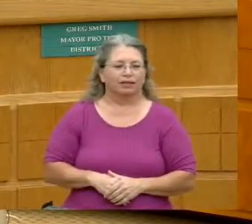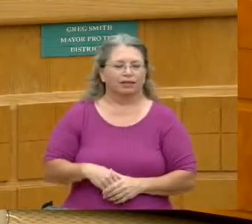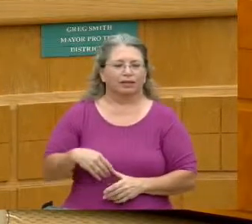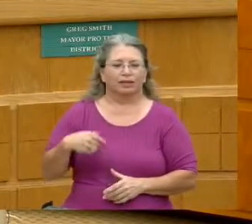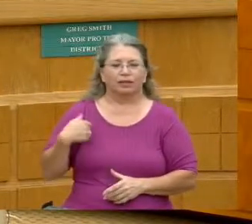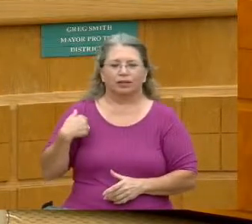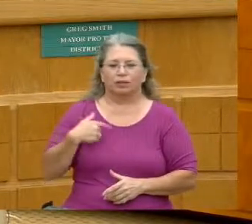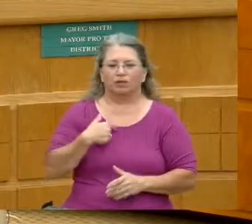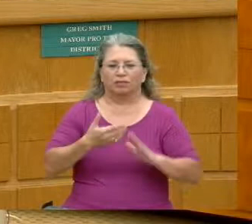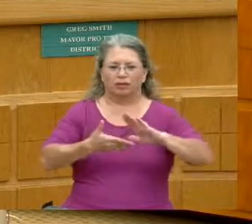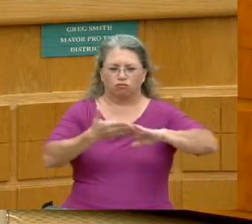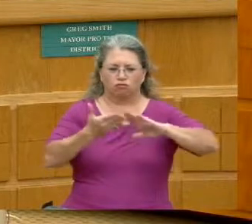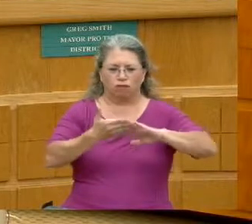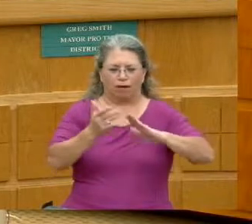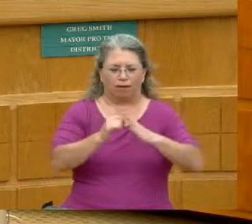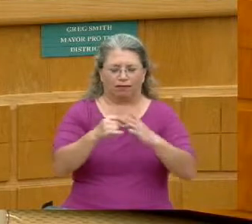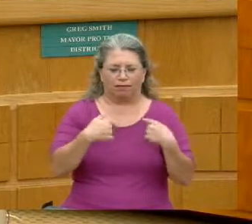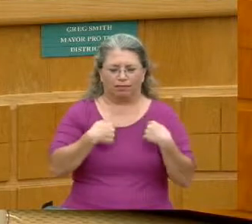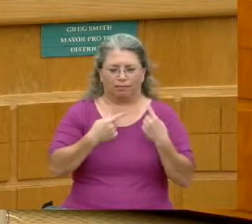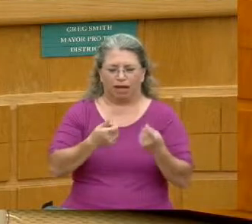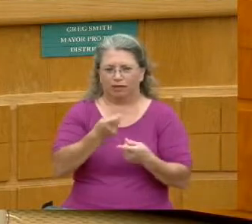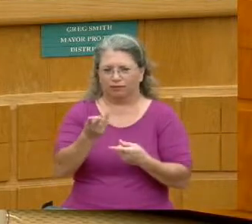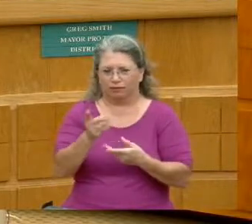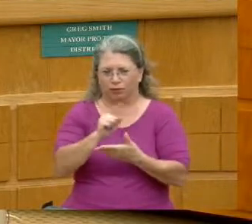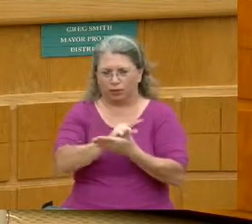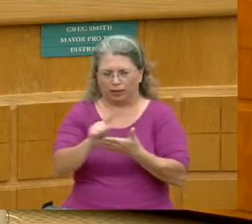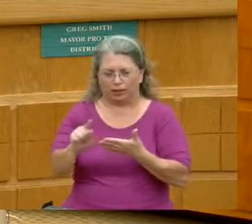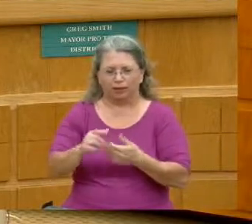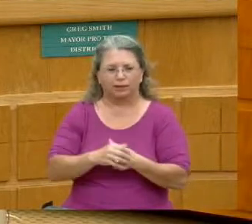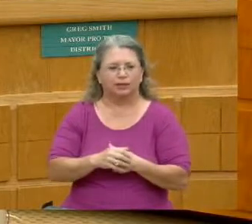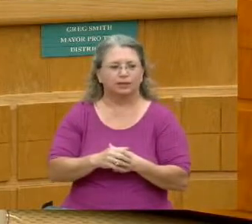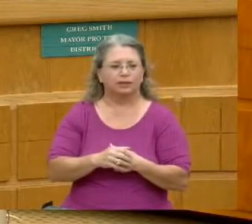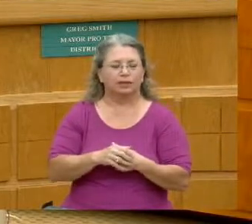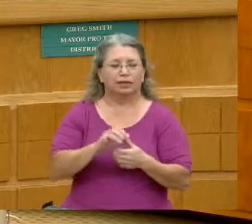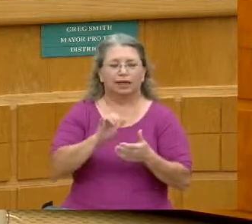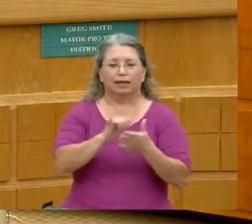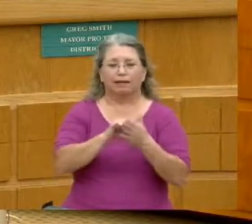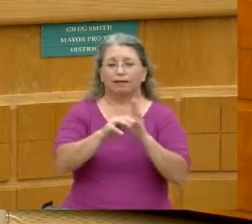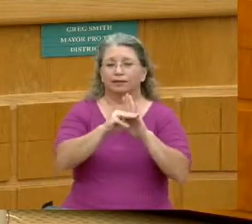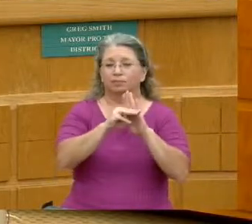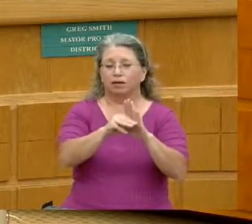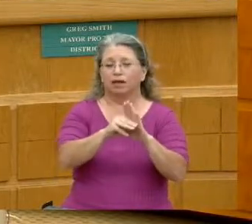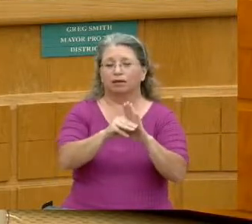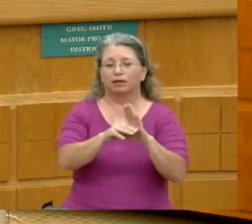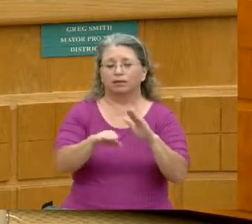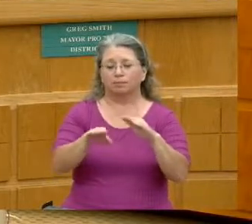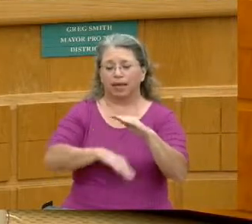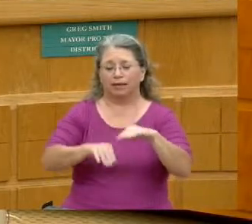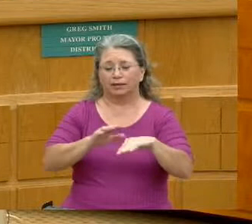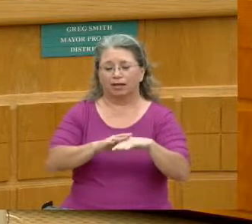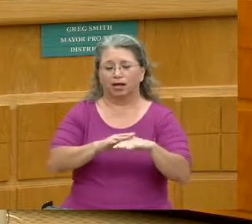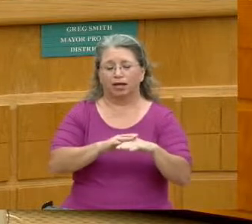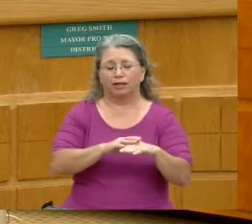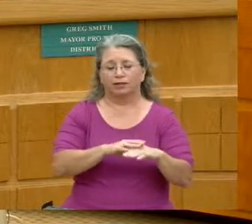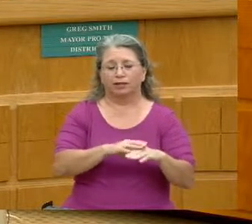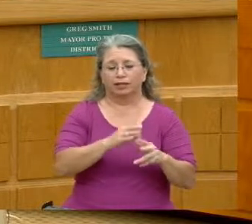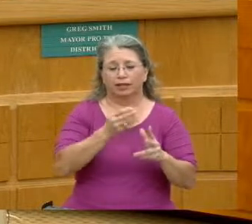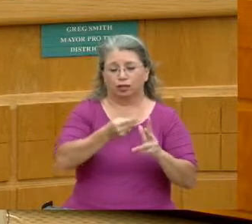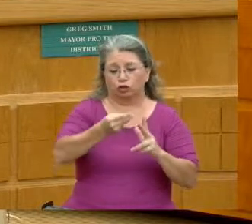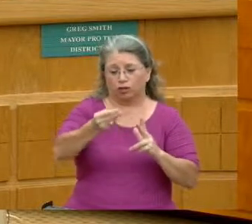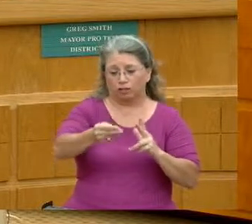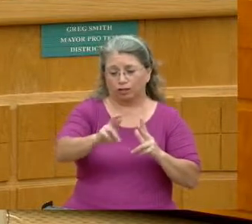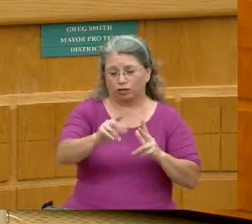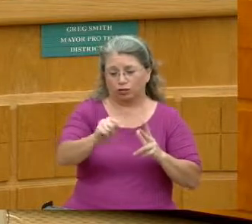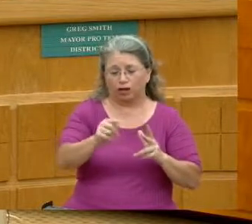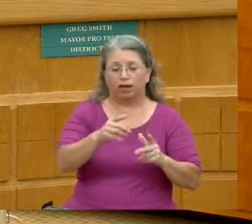based upon the previous model. The previous model gives us the transmission rates. This model runs based upon that, as well as the number of new cases. And